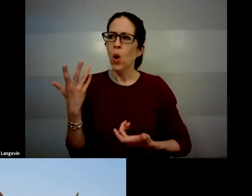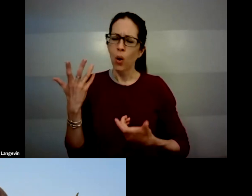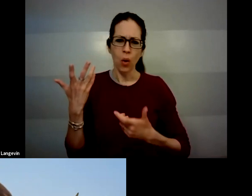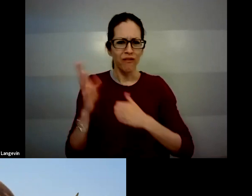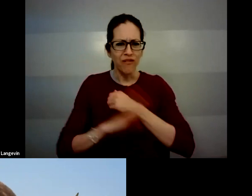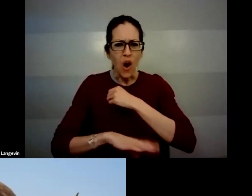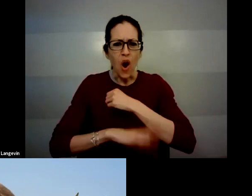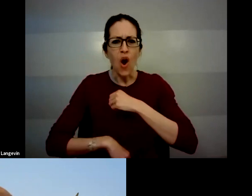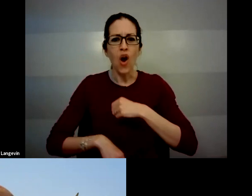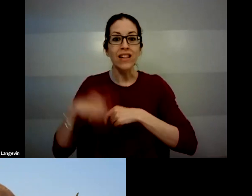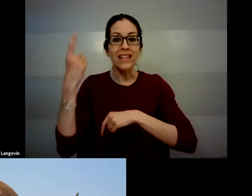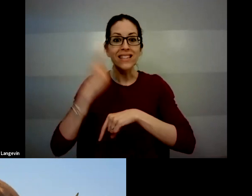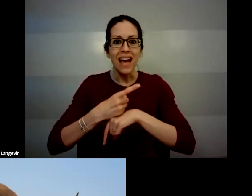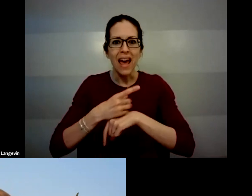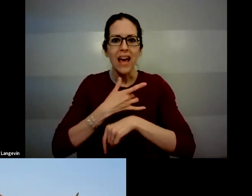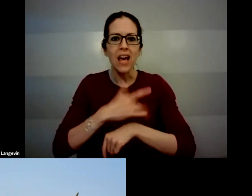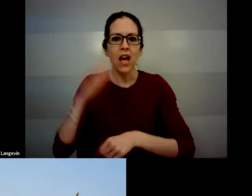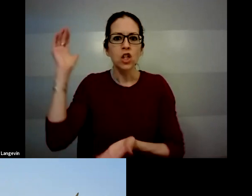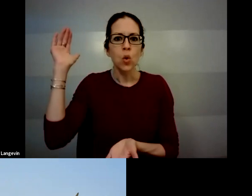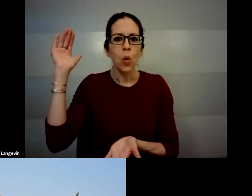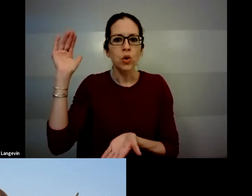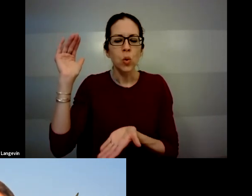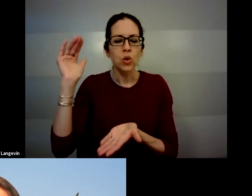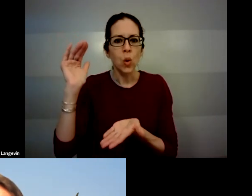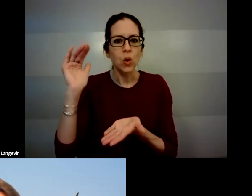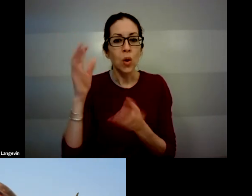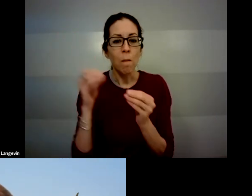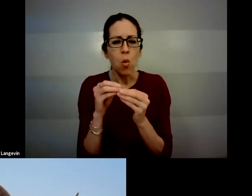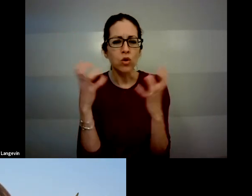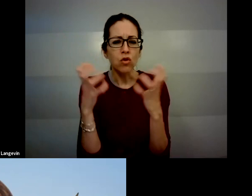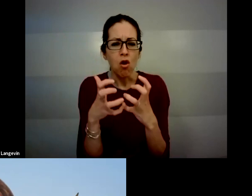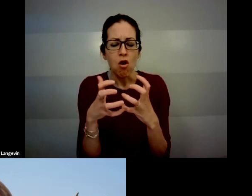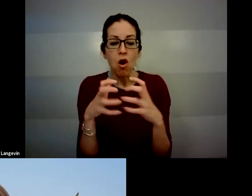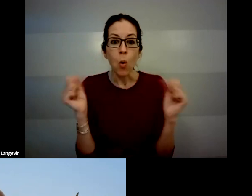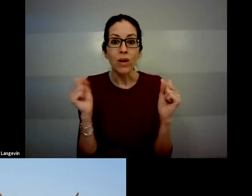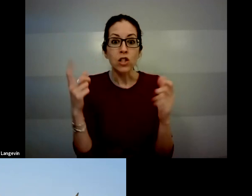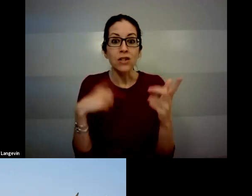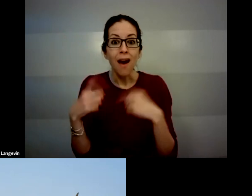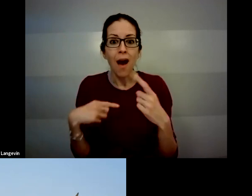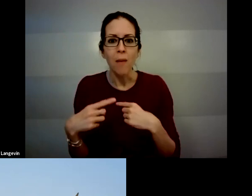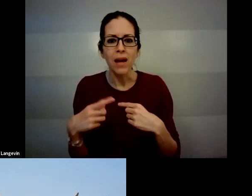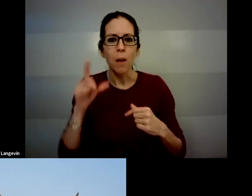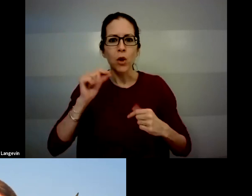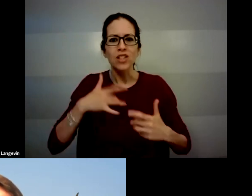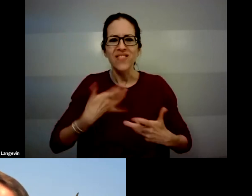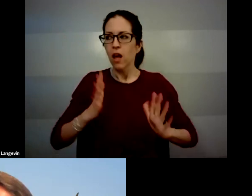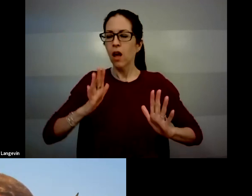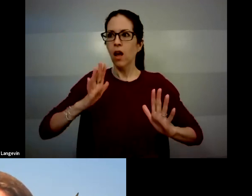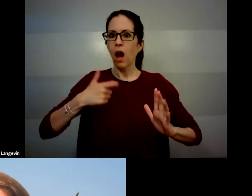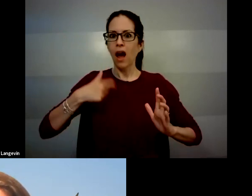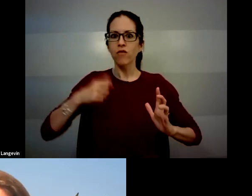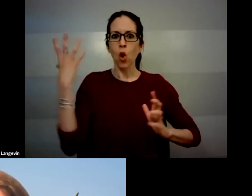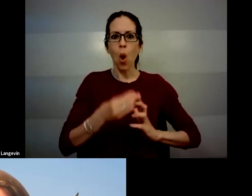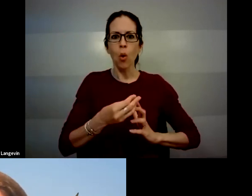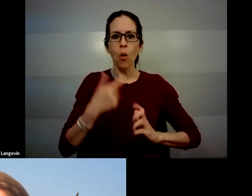days are getting shorter, birds know it is time to go. And how far they travel and the direction that they travel